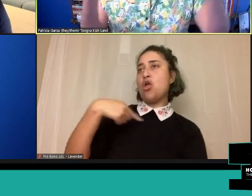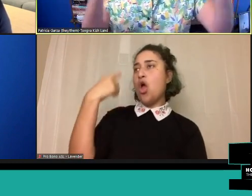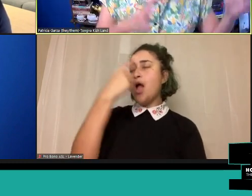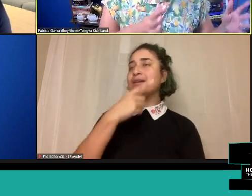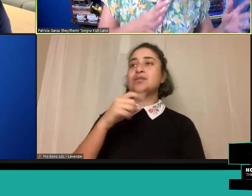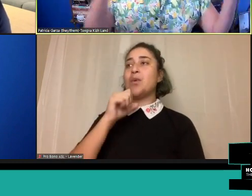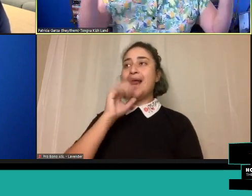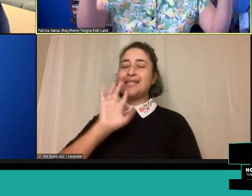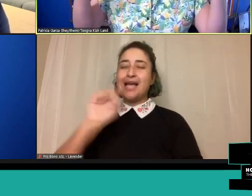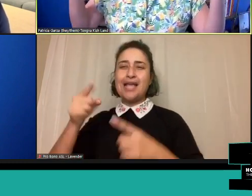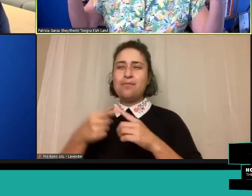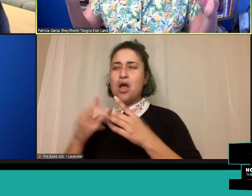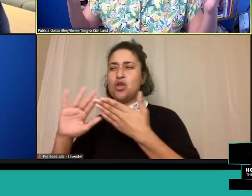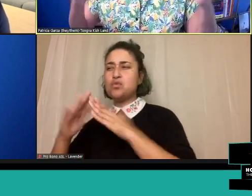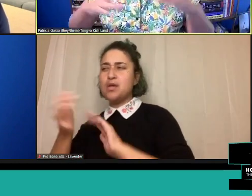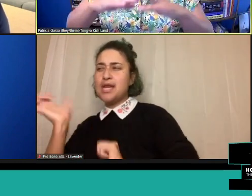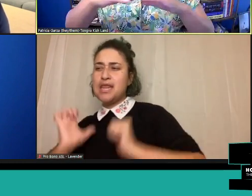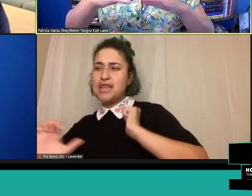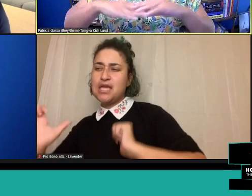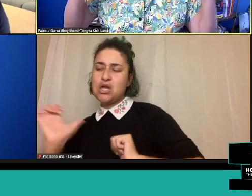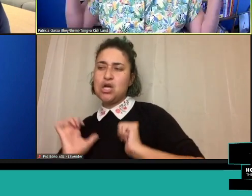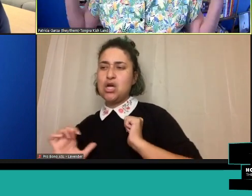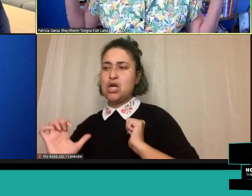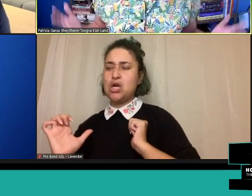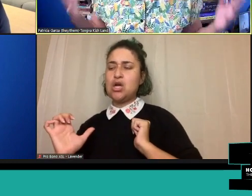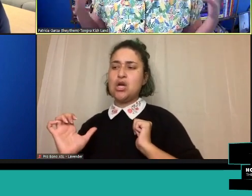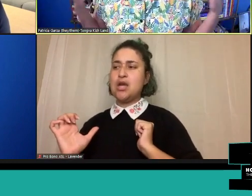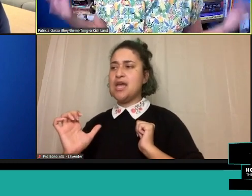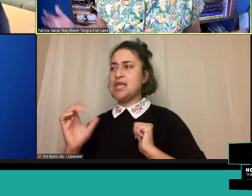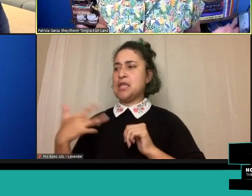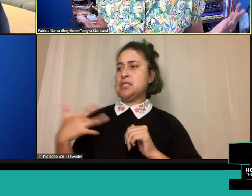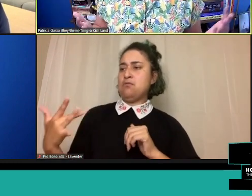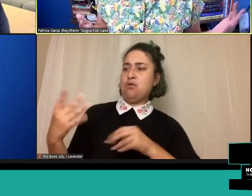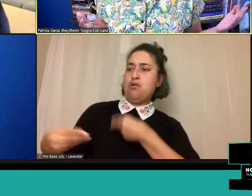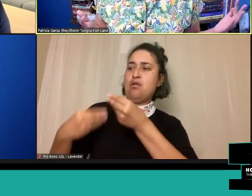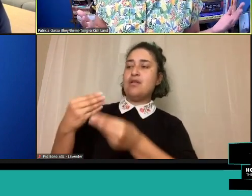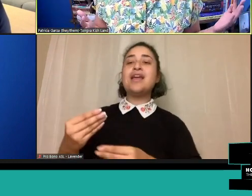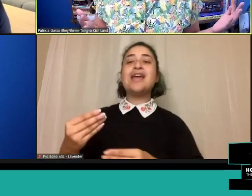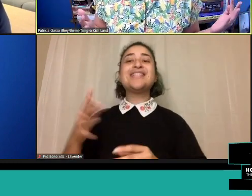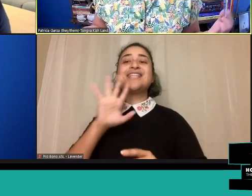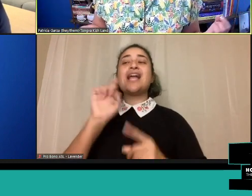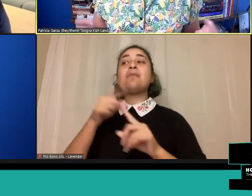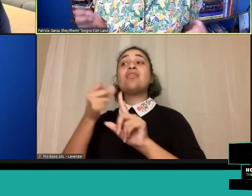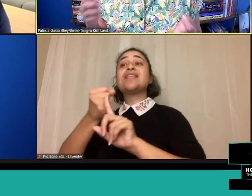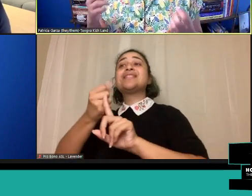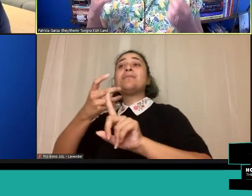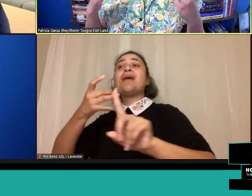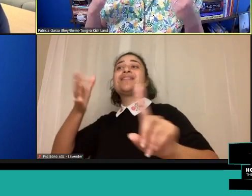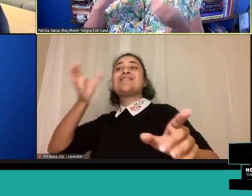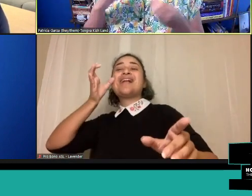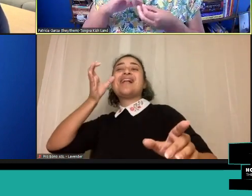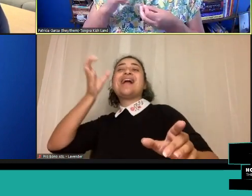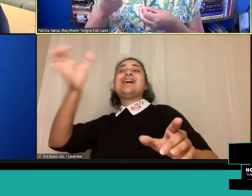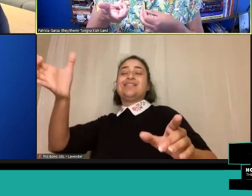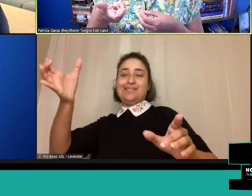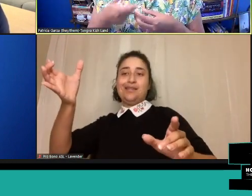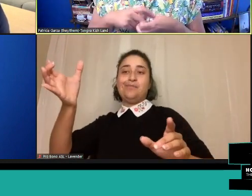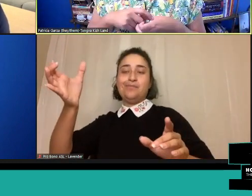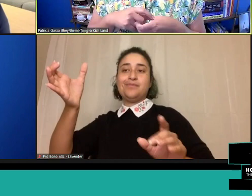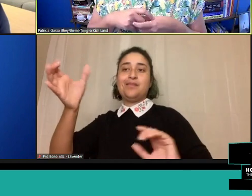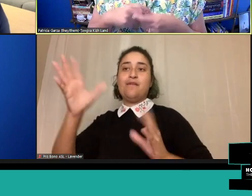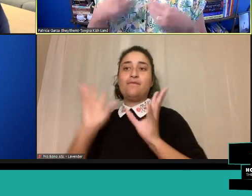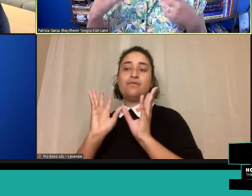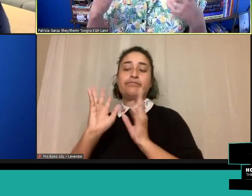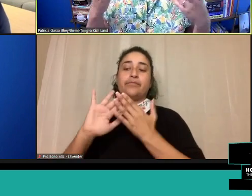community theater in the traditional, it's talking about the expansive definition of community theater and how we need to